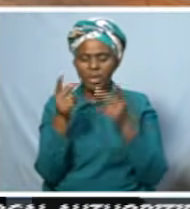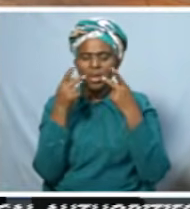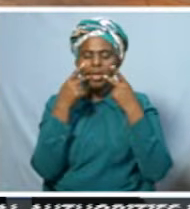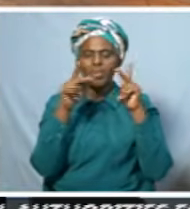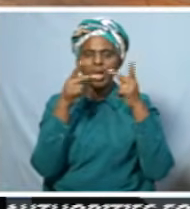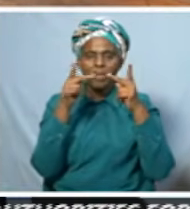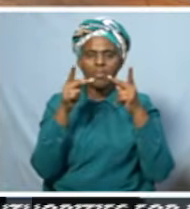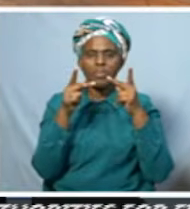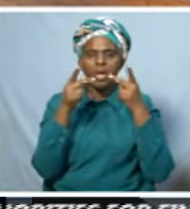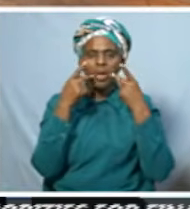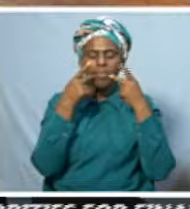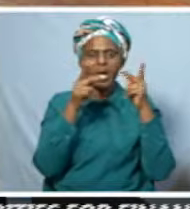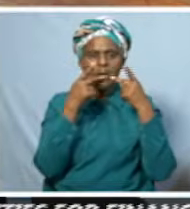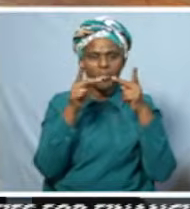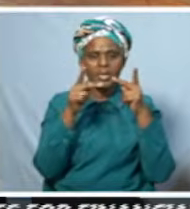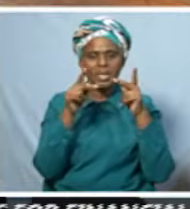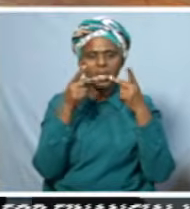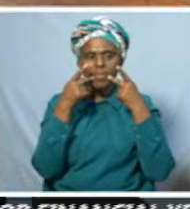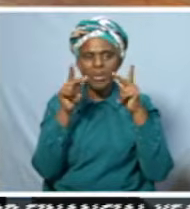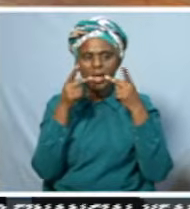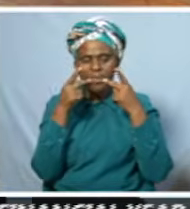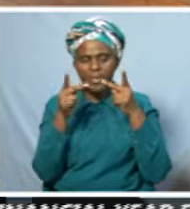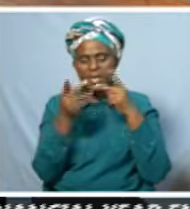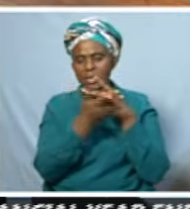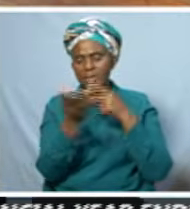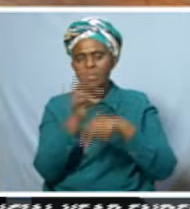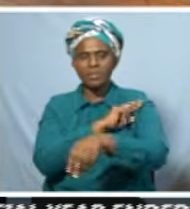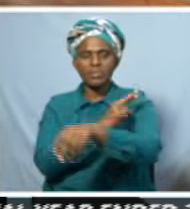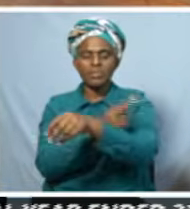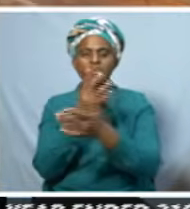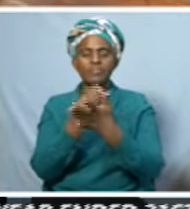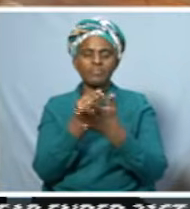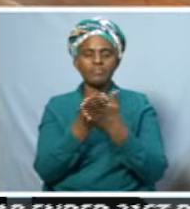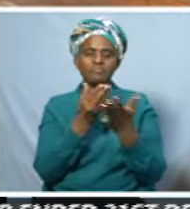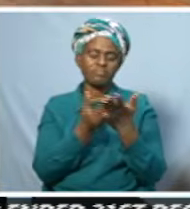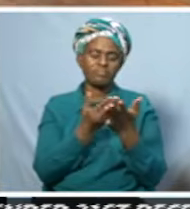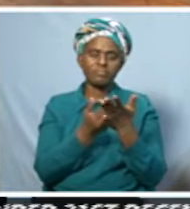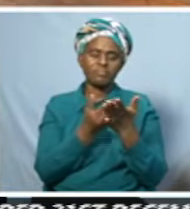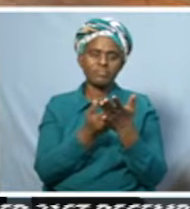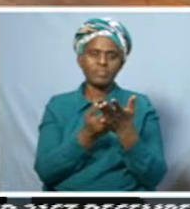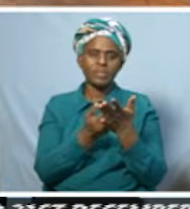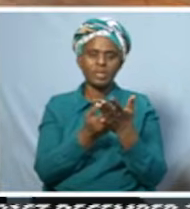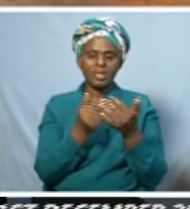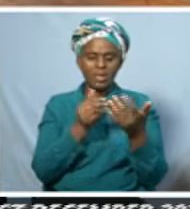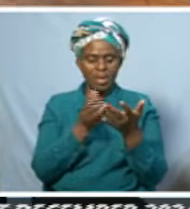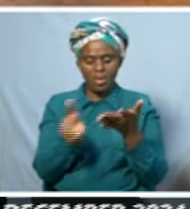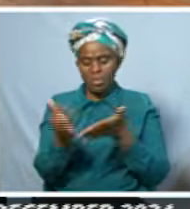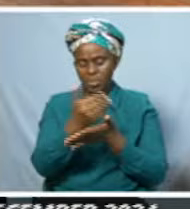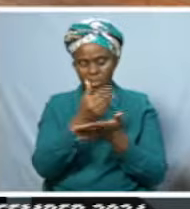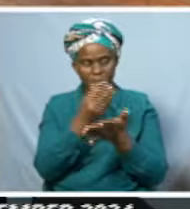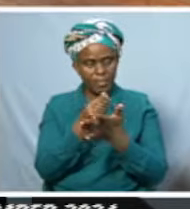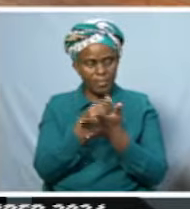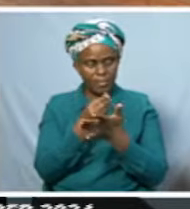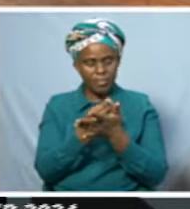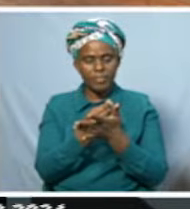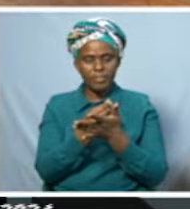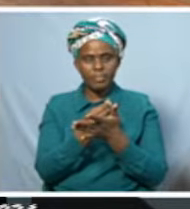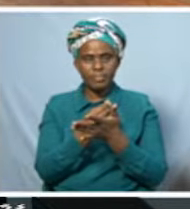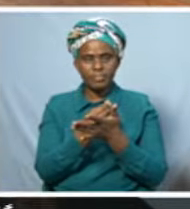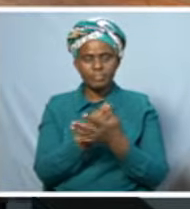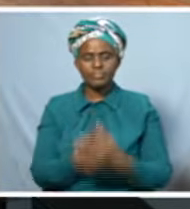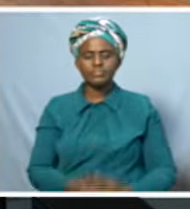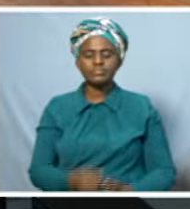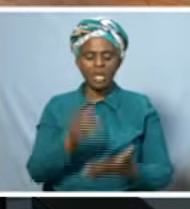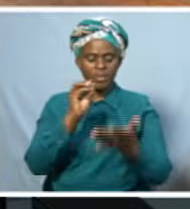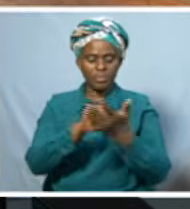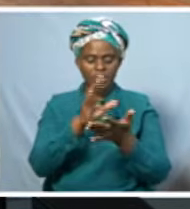public oversight on public resources. But like when he collects the revenue,